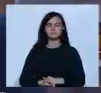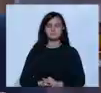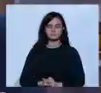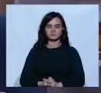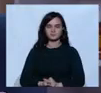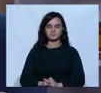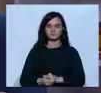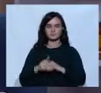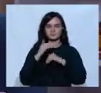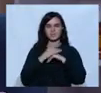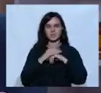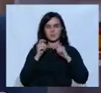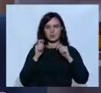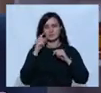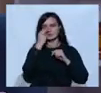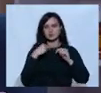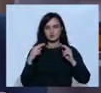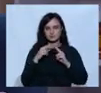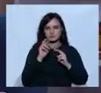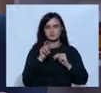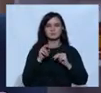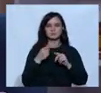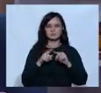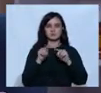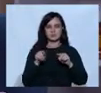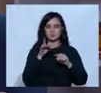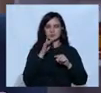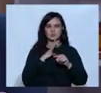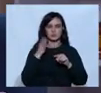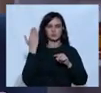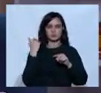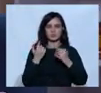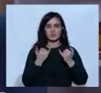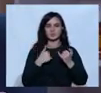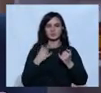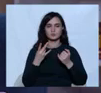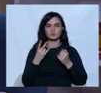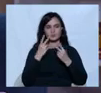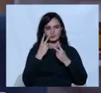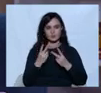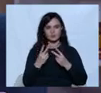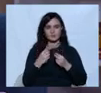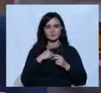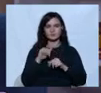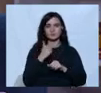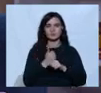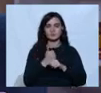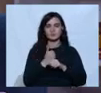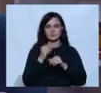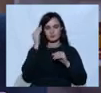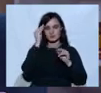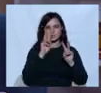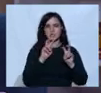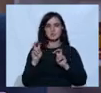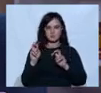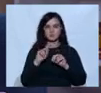very wealthy city throughout most of its history. Also, because of its location, Venice was very